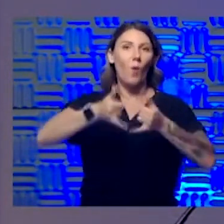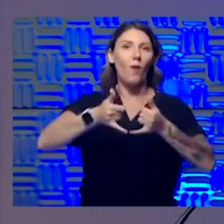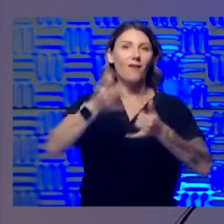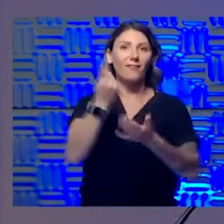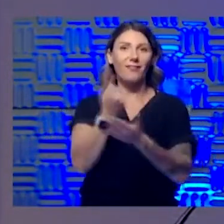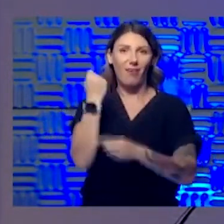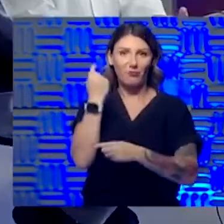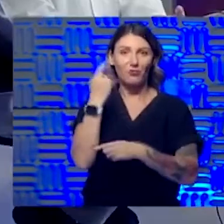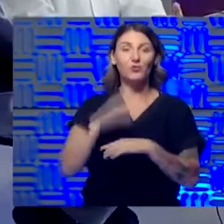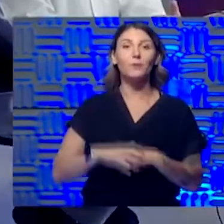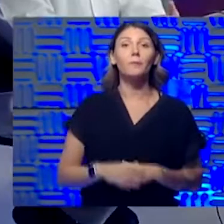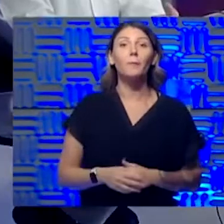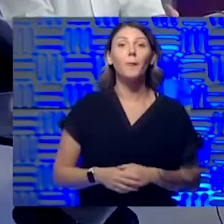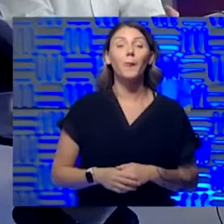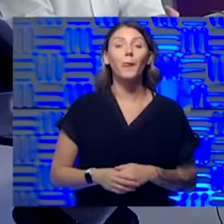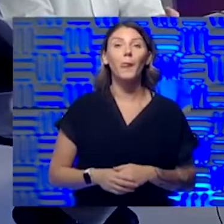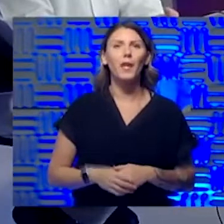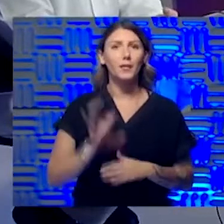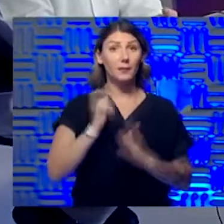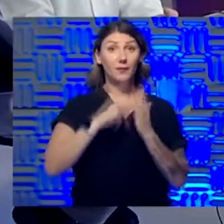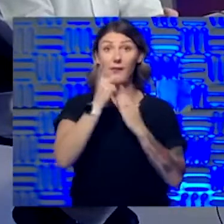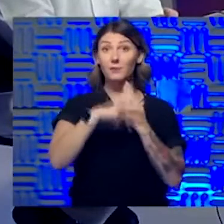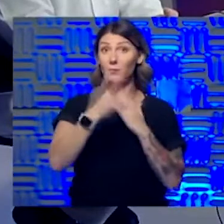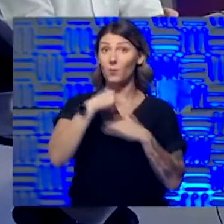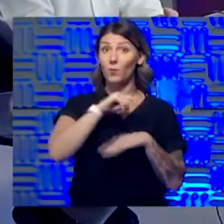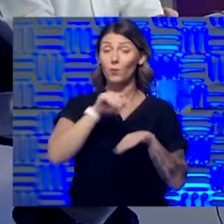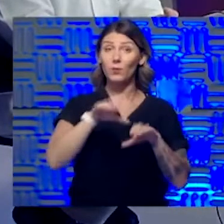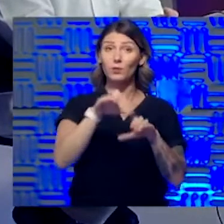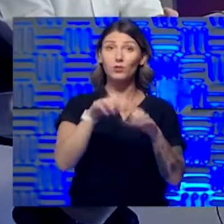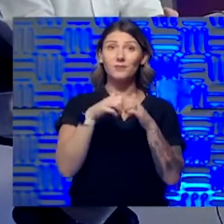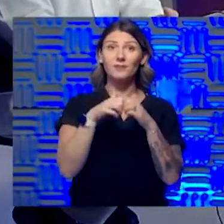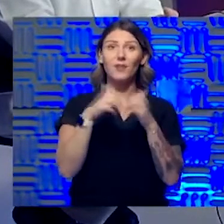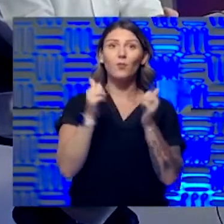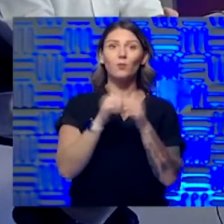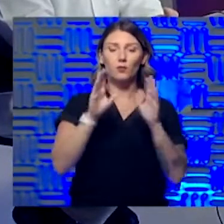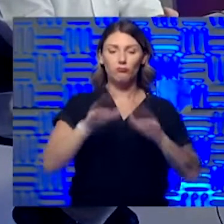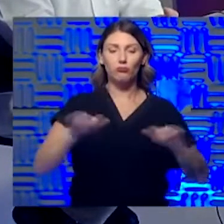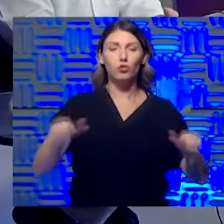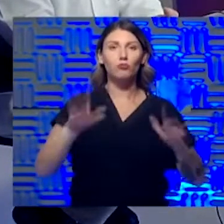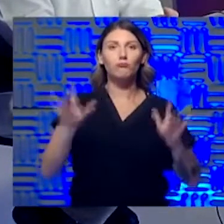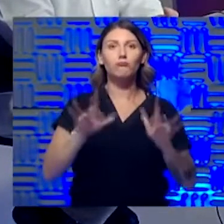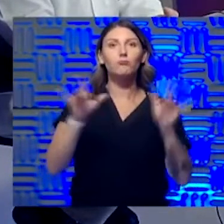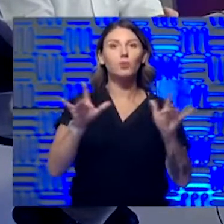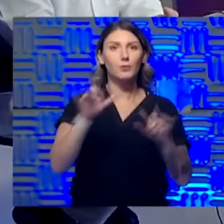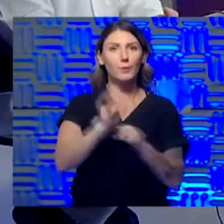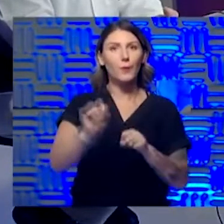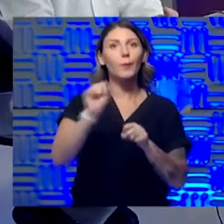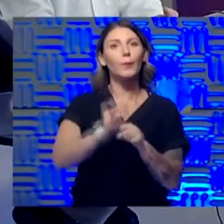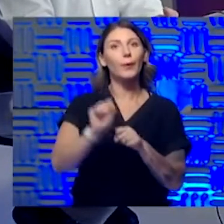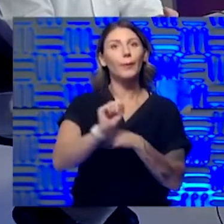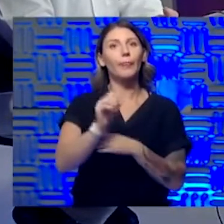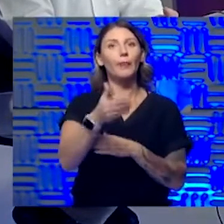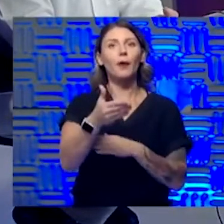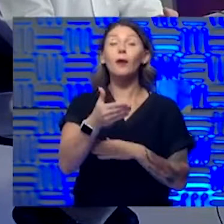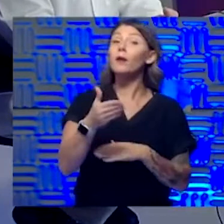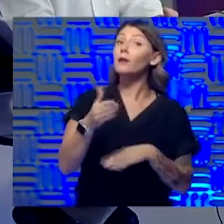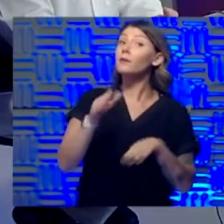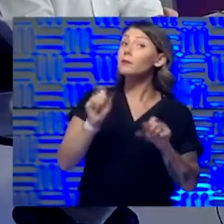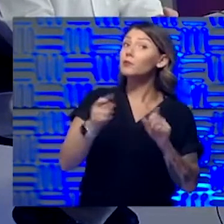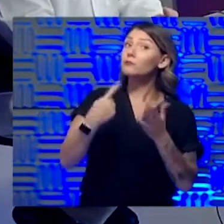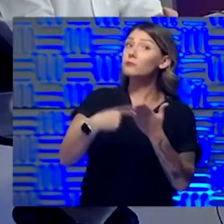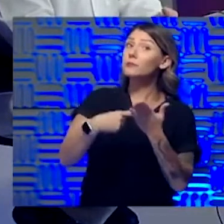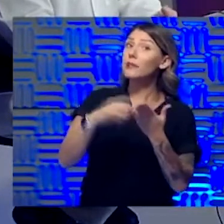repurposing. And as I already called, that's a program that we kind of do together with Children's Mercy as well. There's some work there. Talk to us a little bit about that synergy.